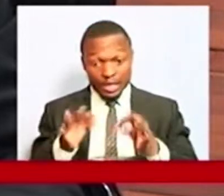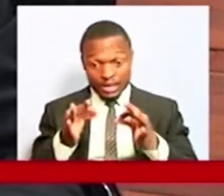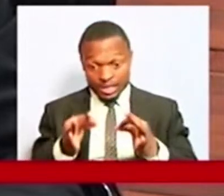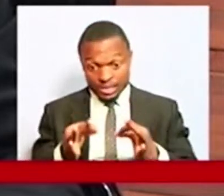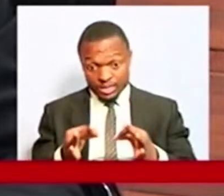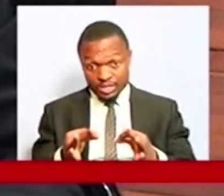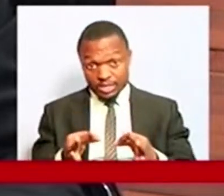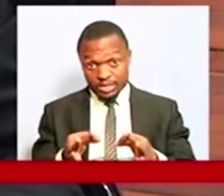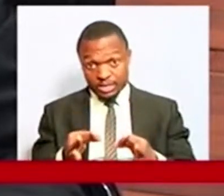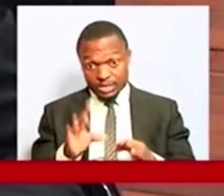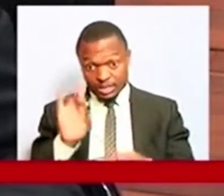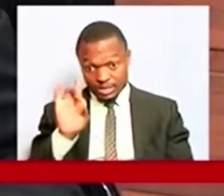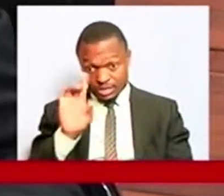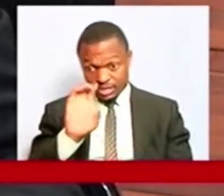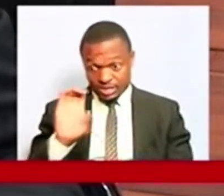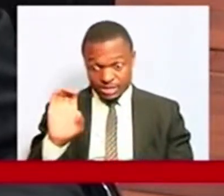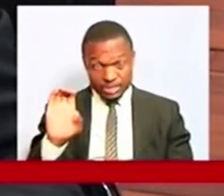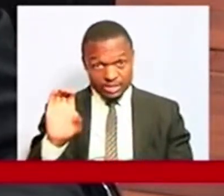is 800